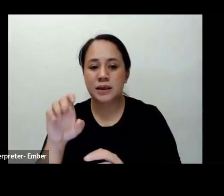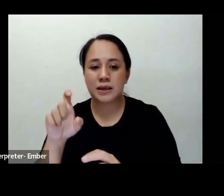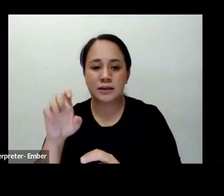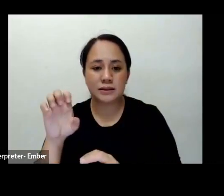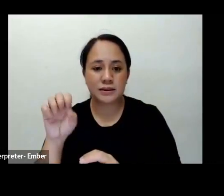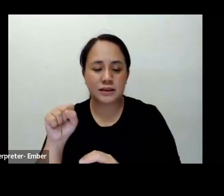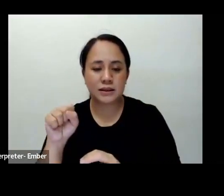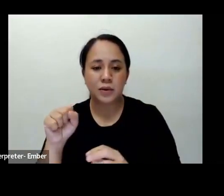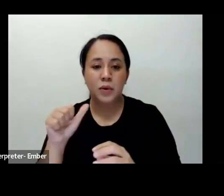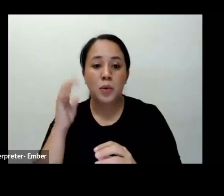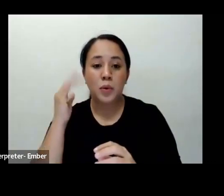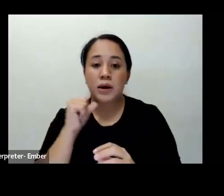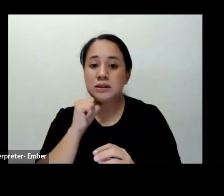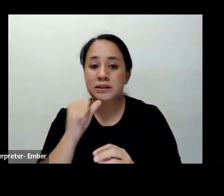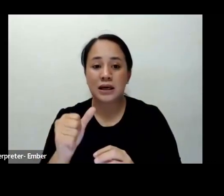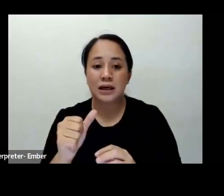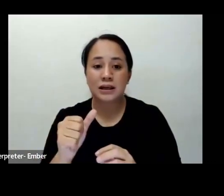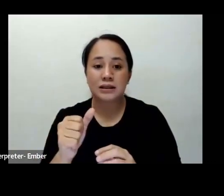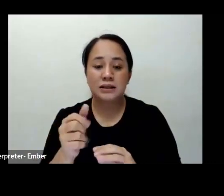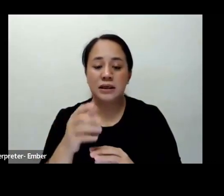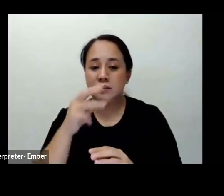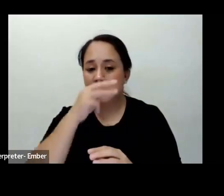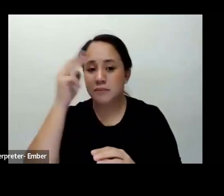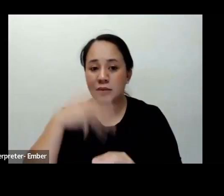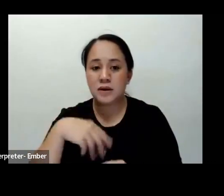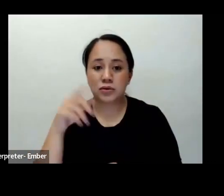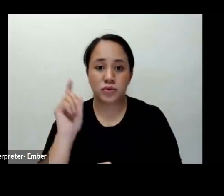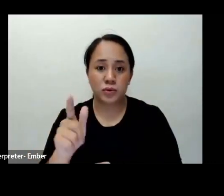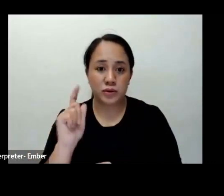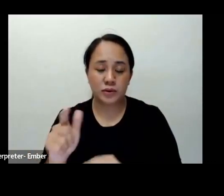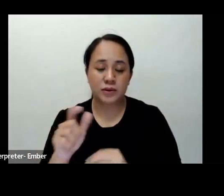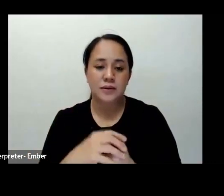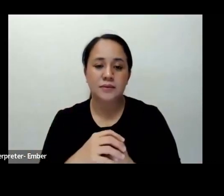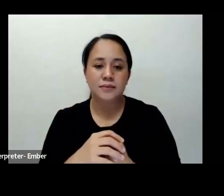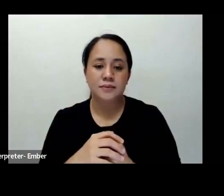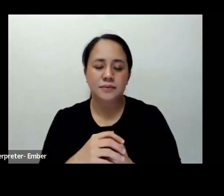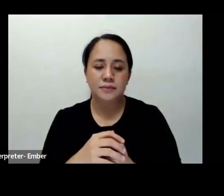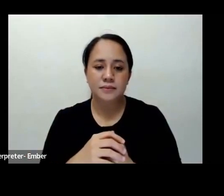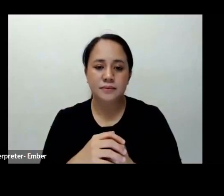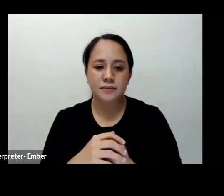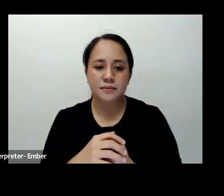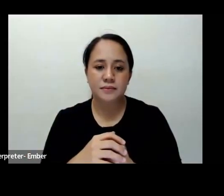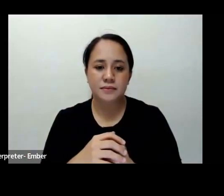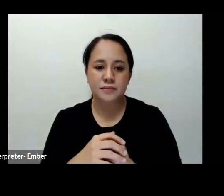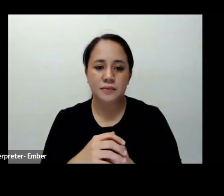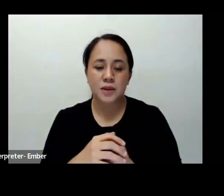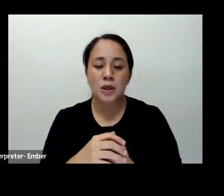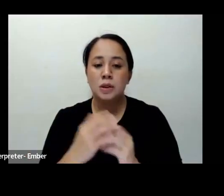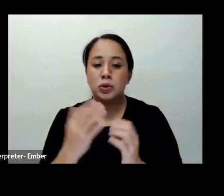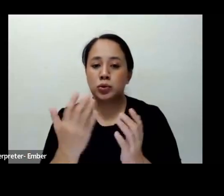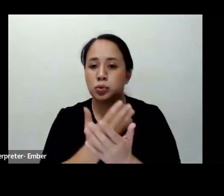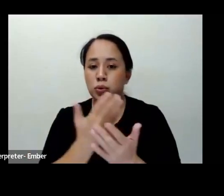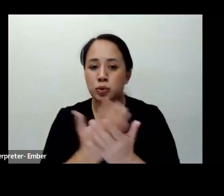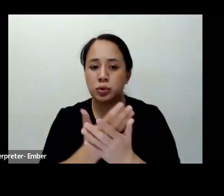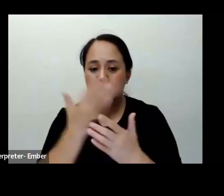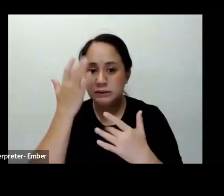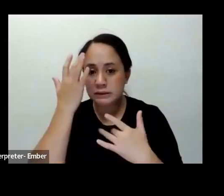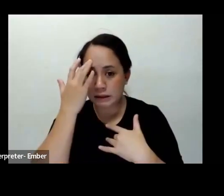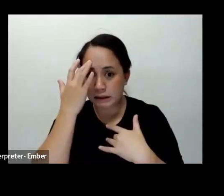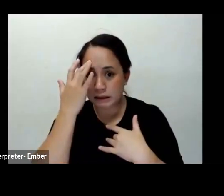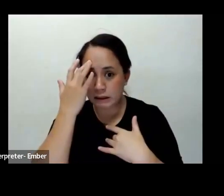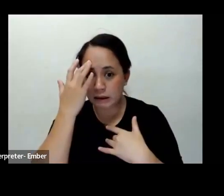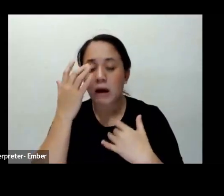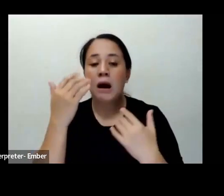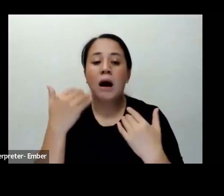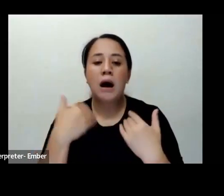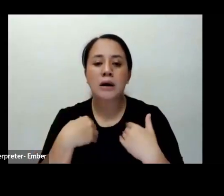because they were not present in March 2020. So it's a new disease that came up, and all the deaths